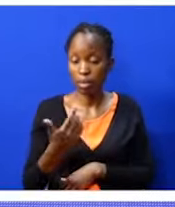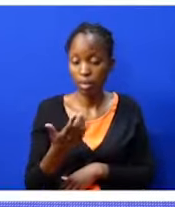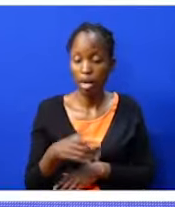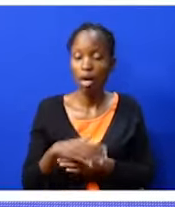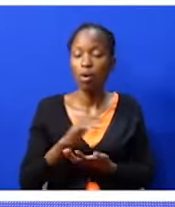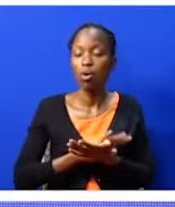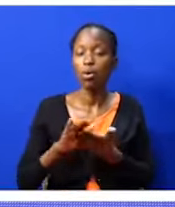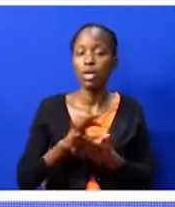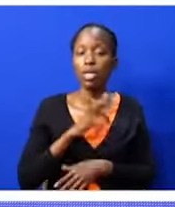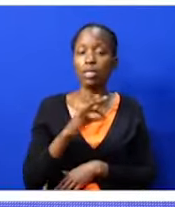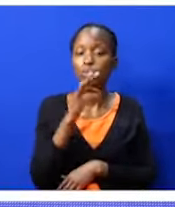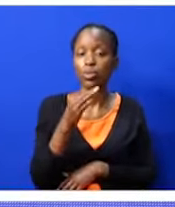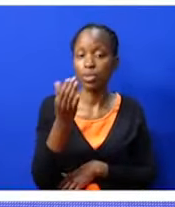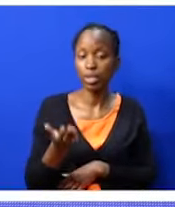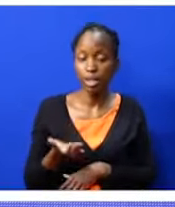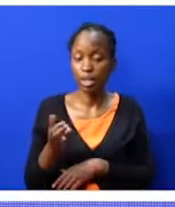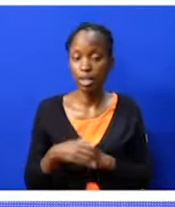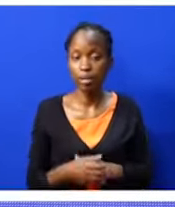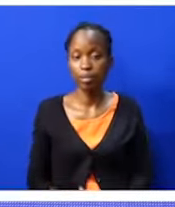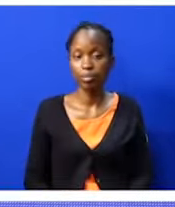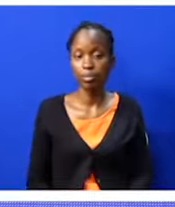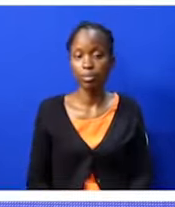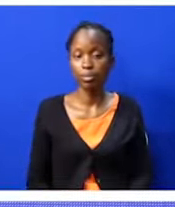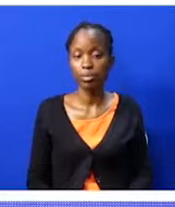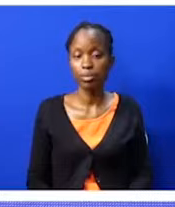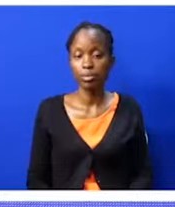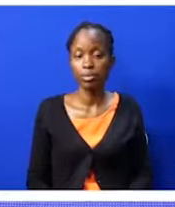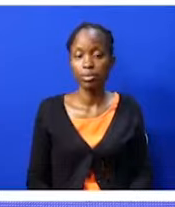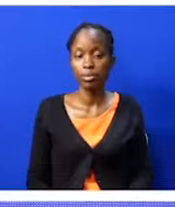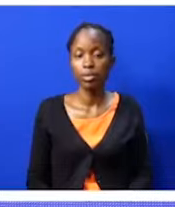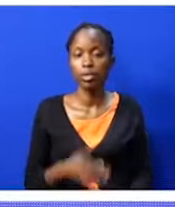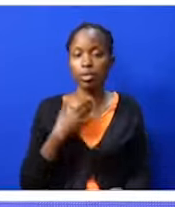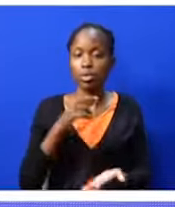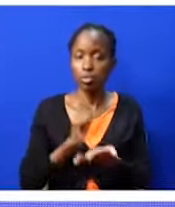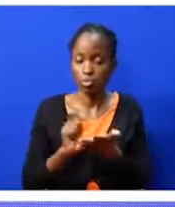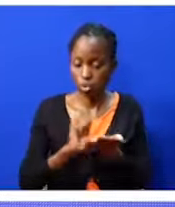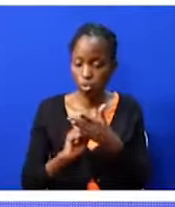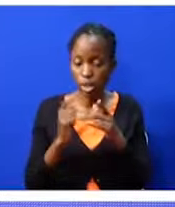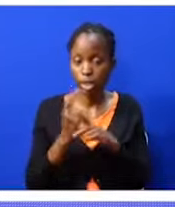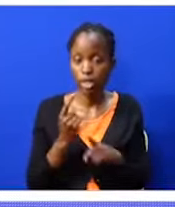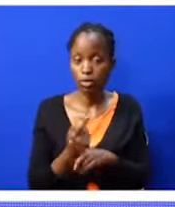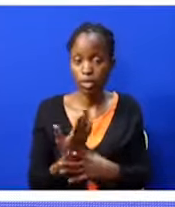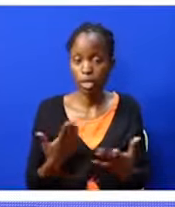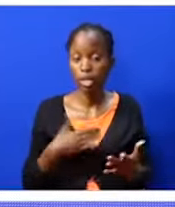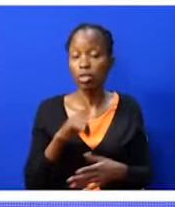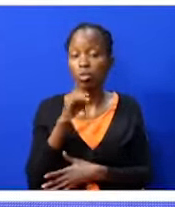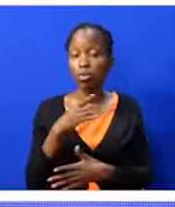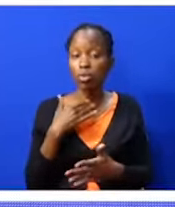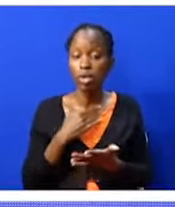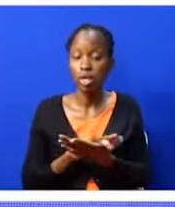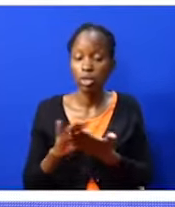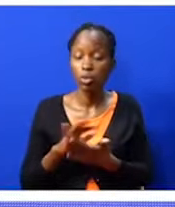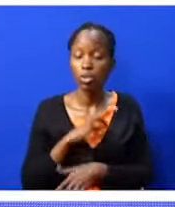the Holy Spirit." So I want you to make a list of the things that you want the Holy